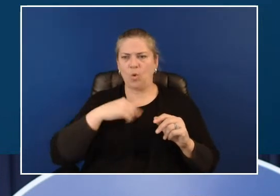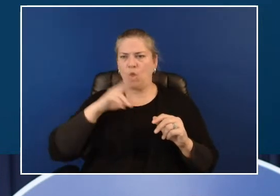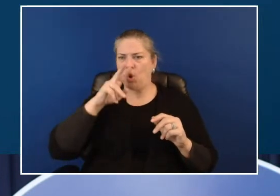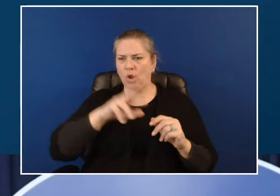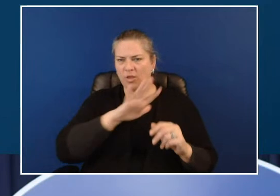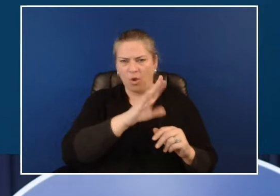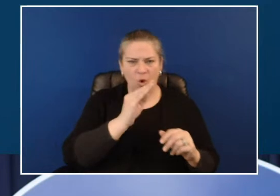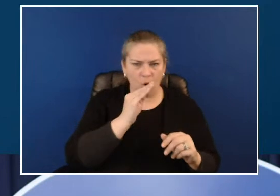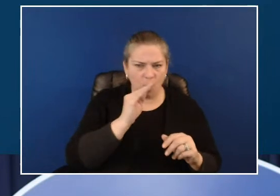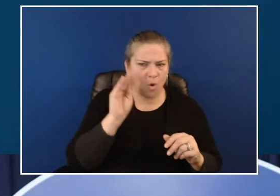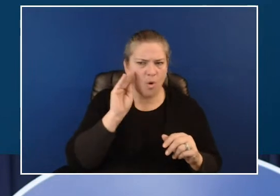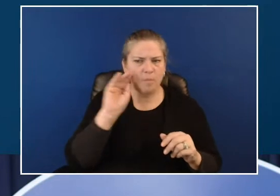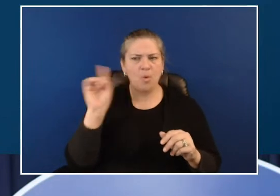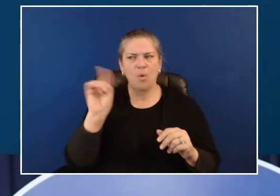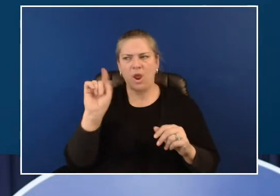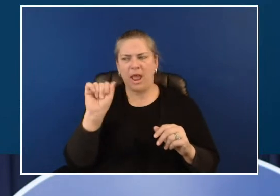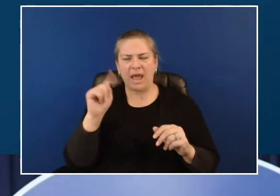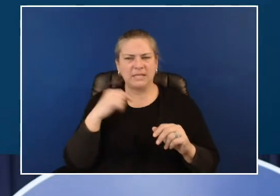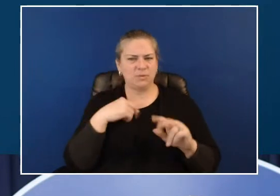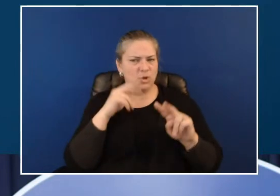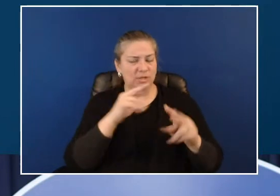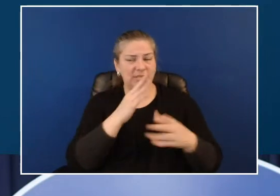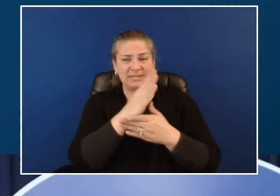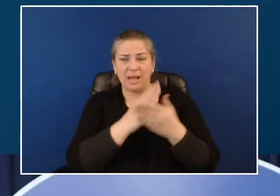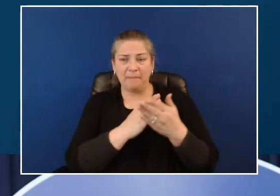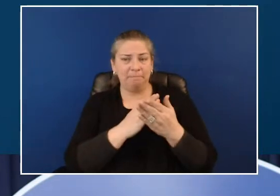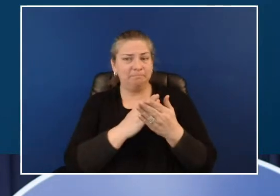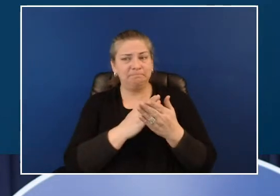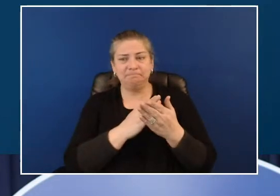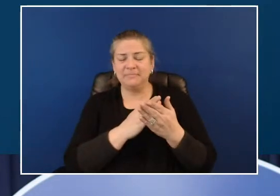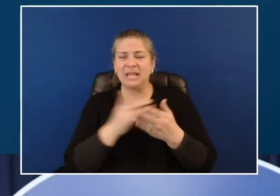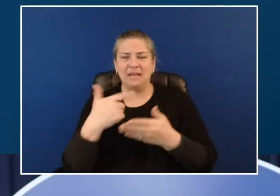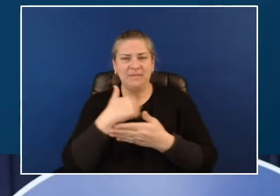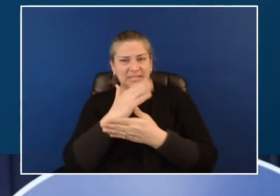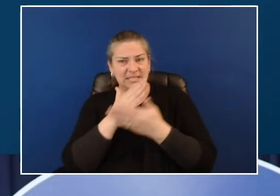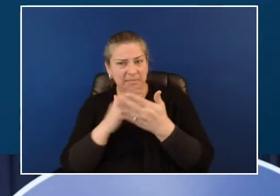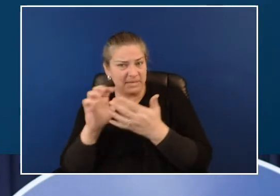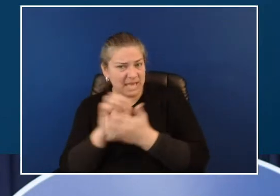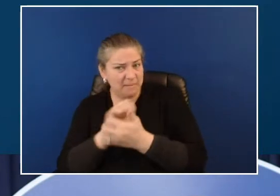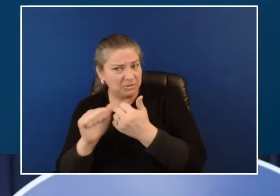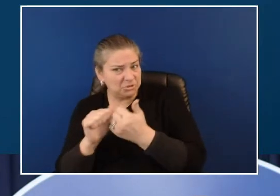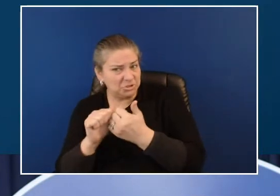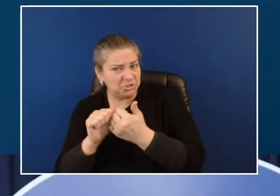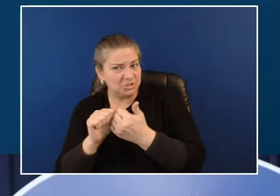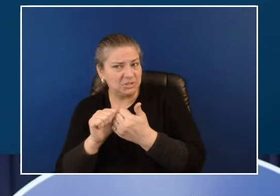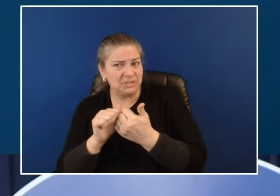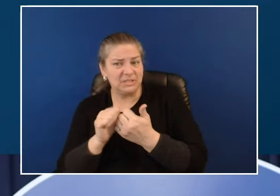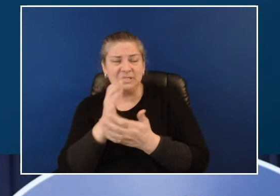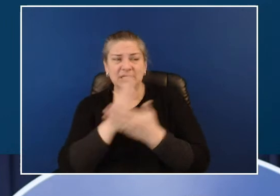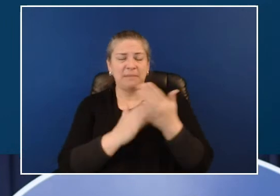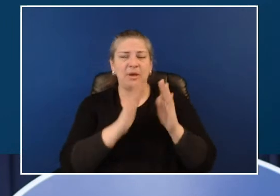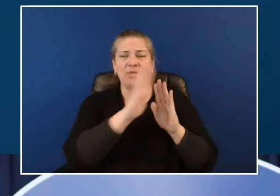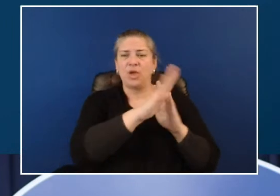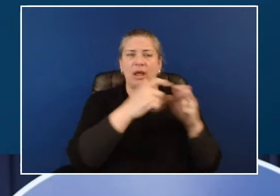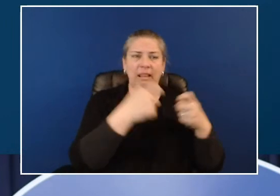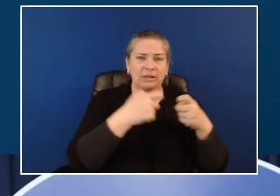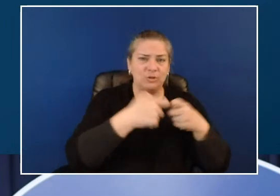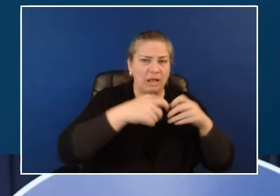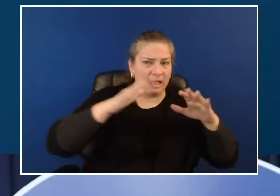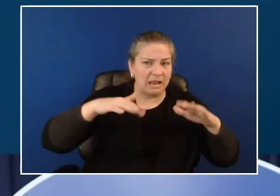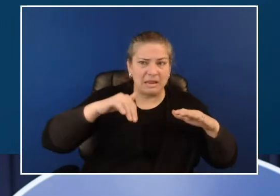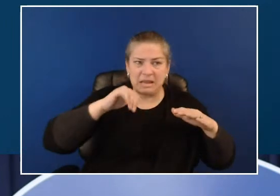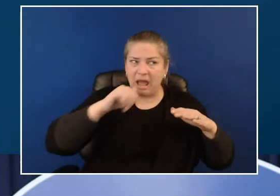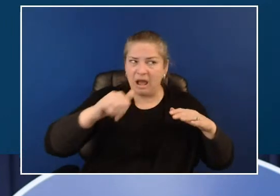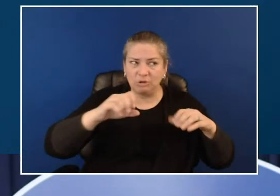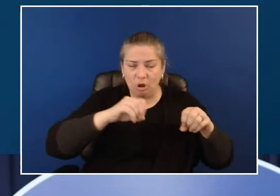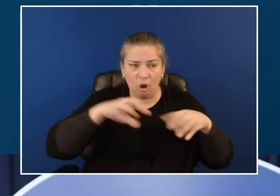homes were from the tornado, some just have minor damage. Maybe they didn't have utilities that were up and they're now back up. And so